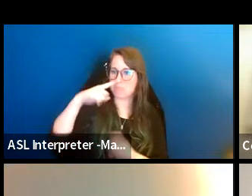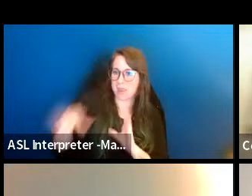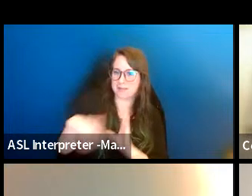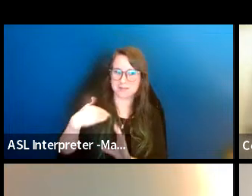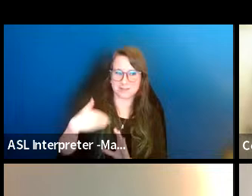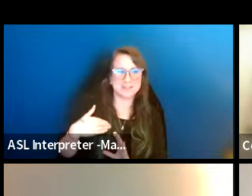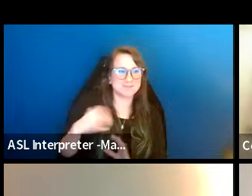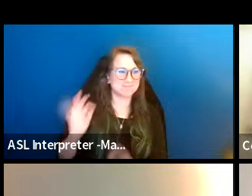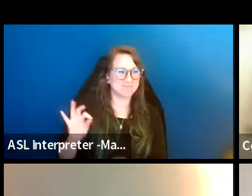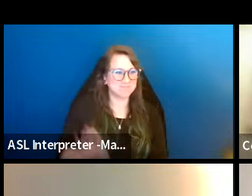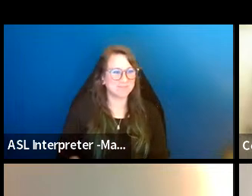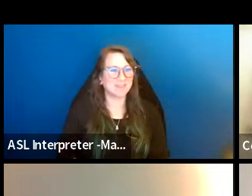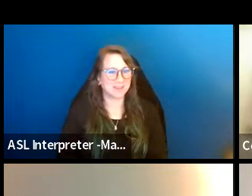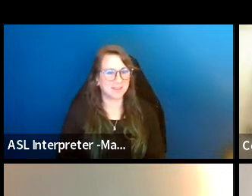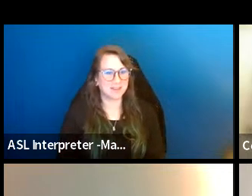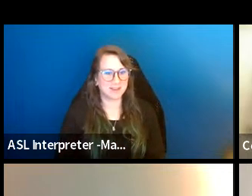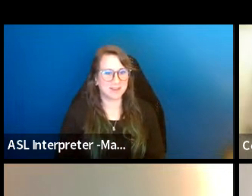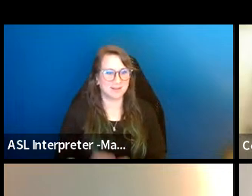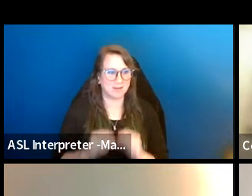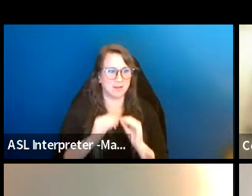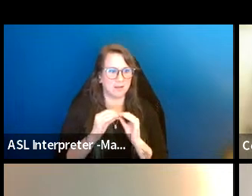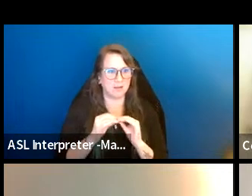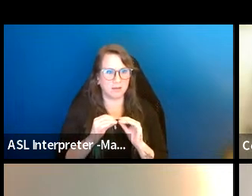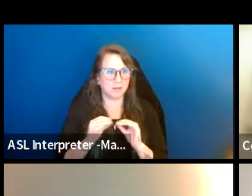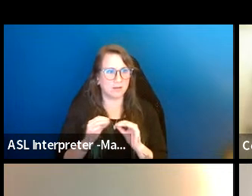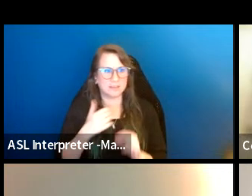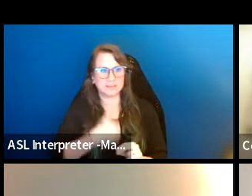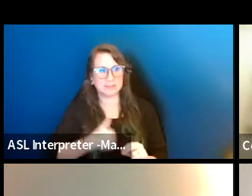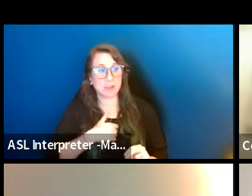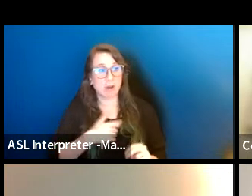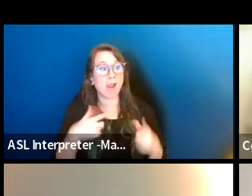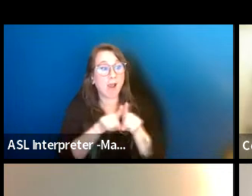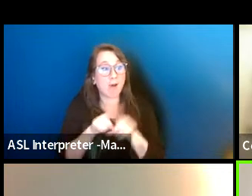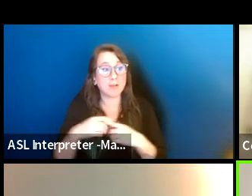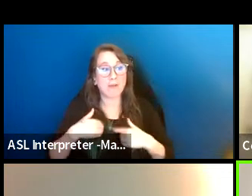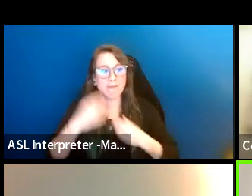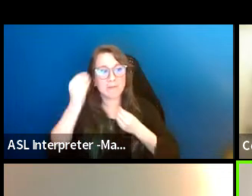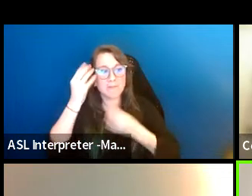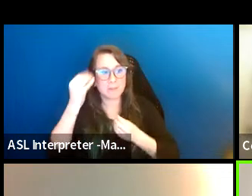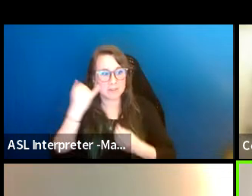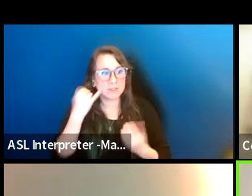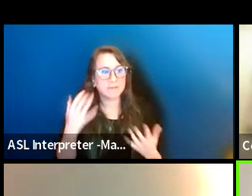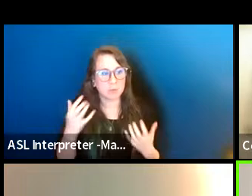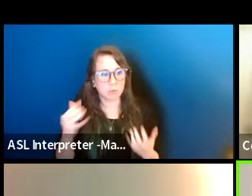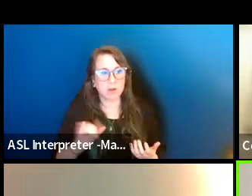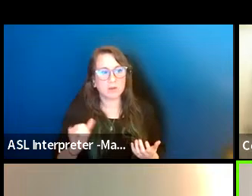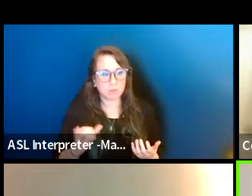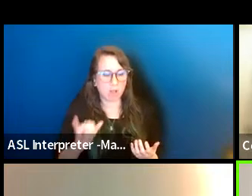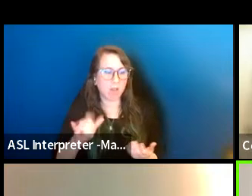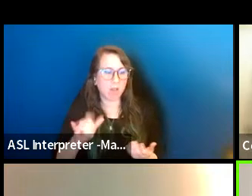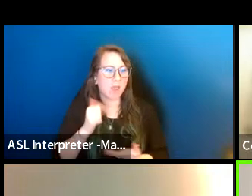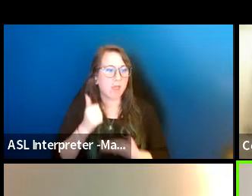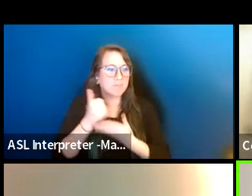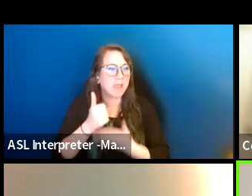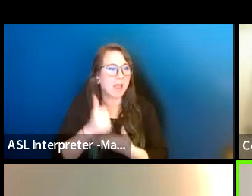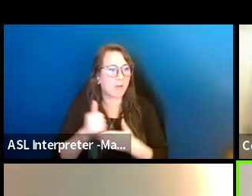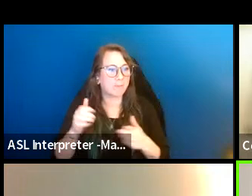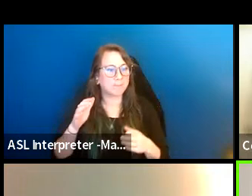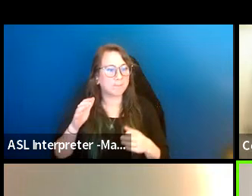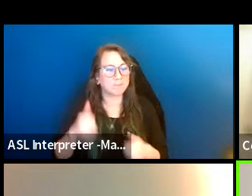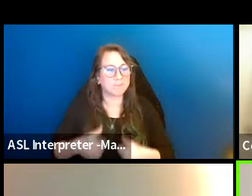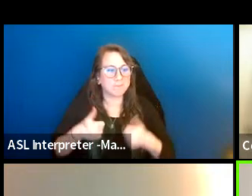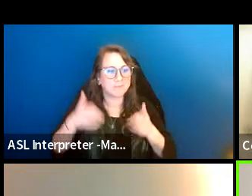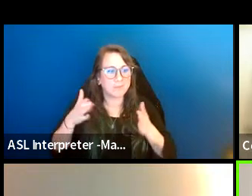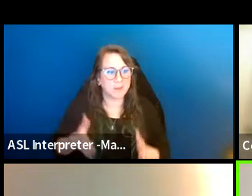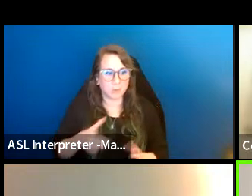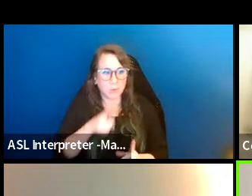be. Yeah. I also have the You're information. Sorry, I also have the information if you want it. Yep. The helpful neighbor who reported it to Oliver